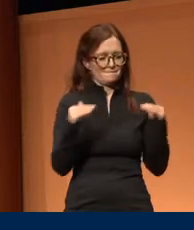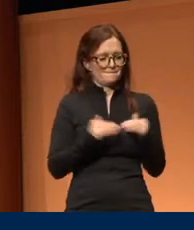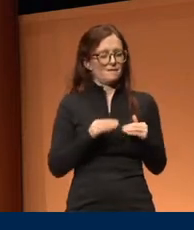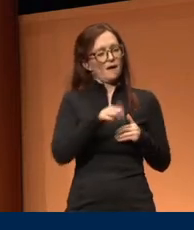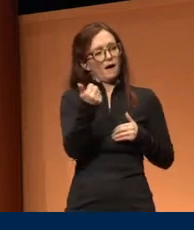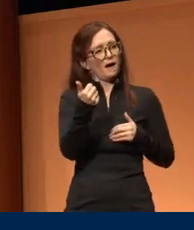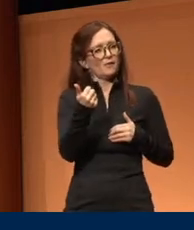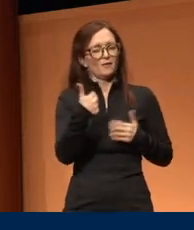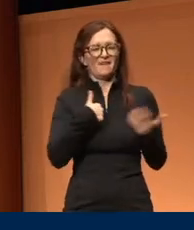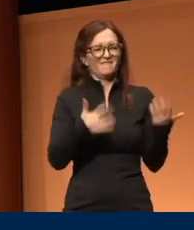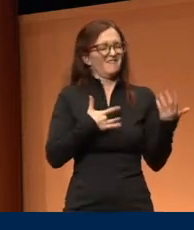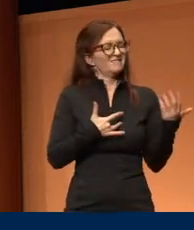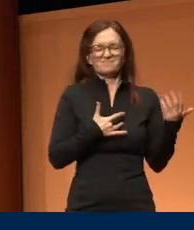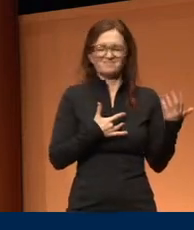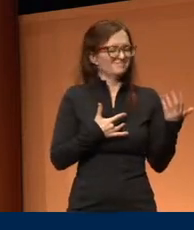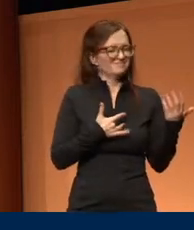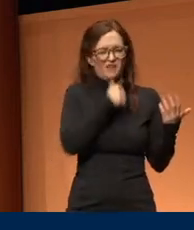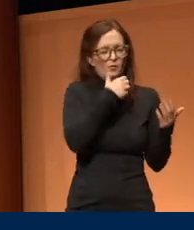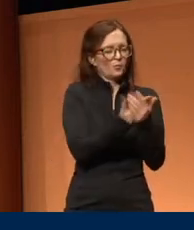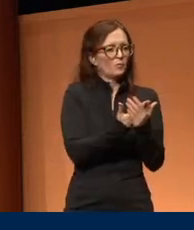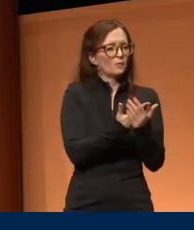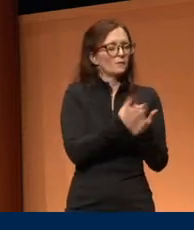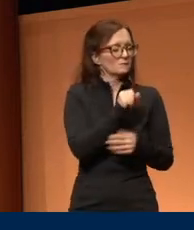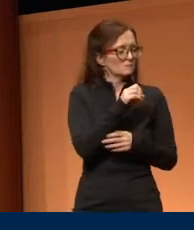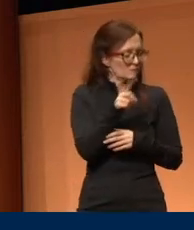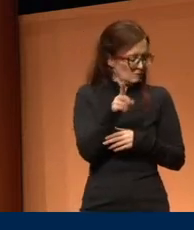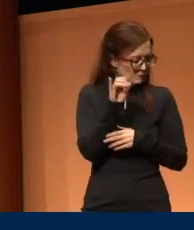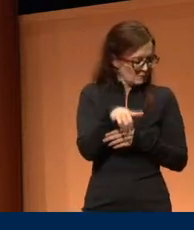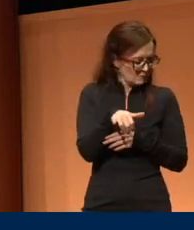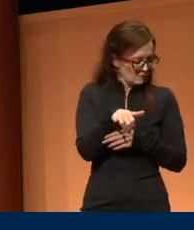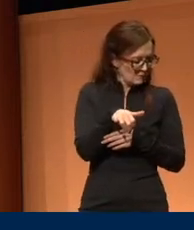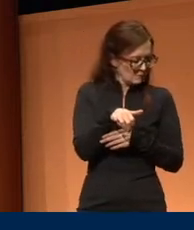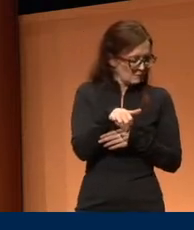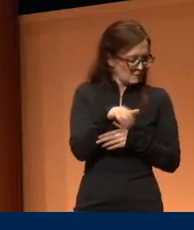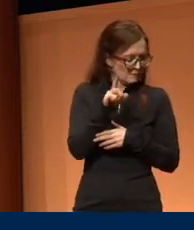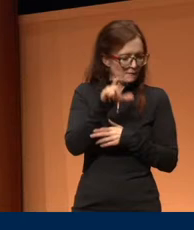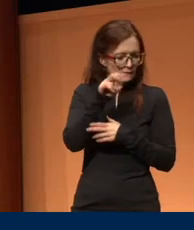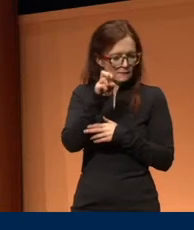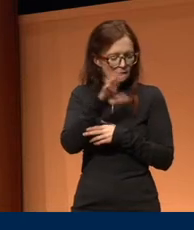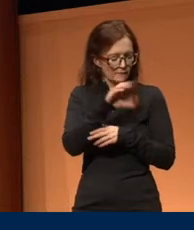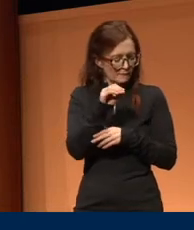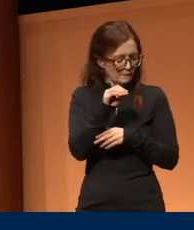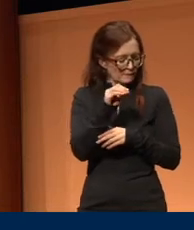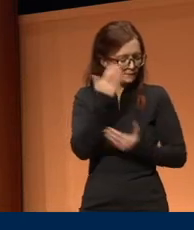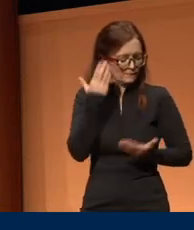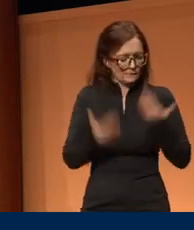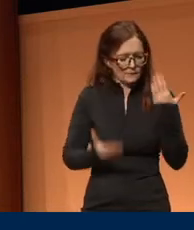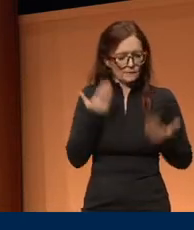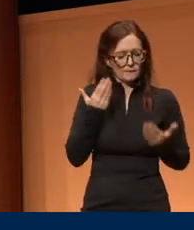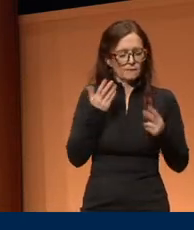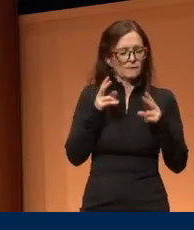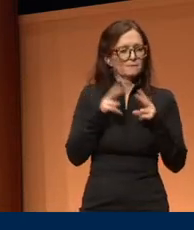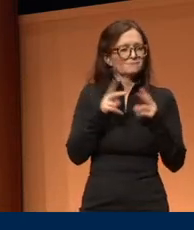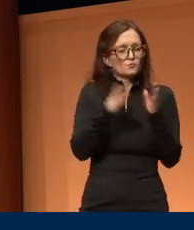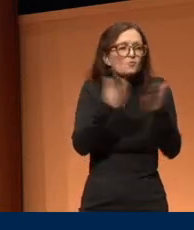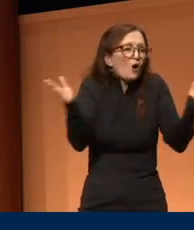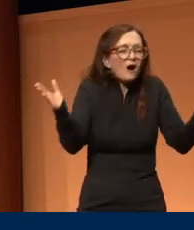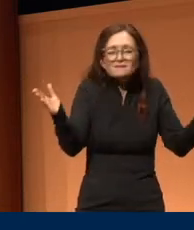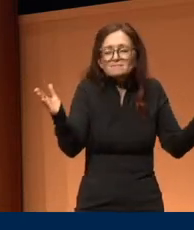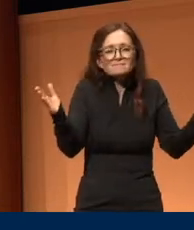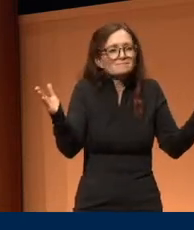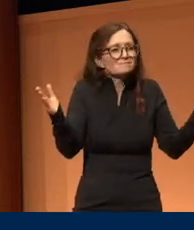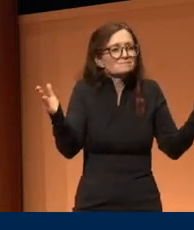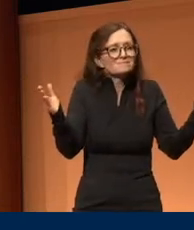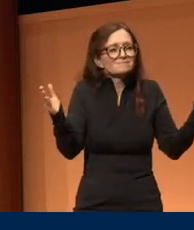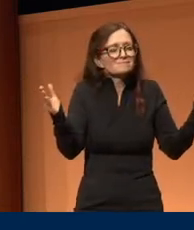Another objection worries about the conditions under which we can hope to see this kind of love emerge. Maybe they're too rarefied.